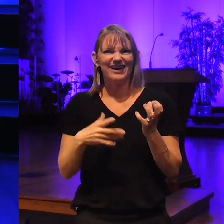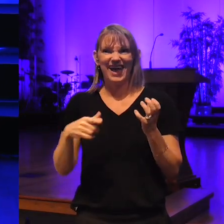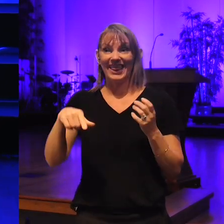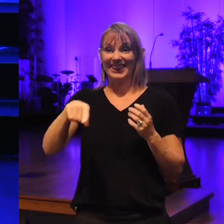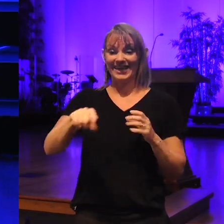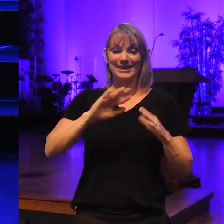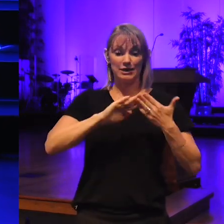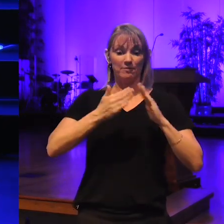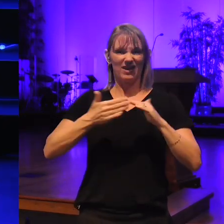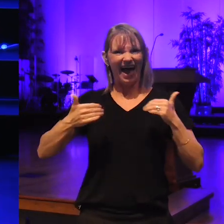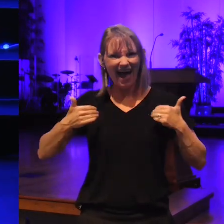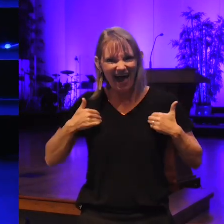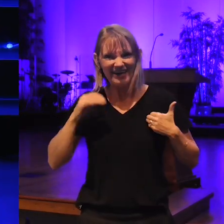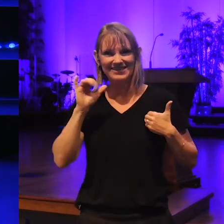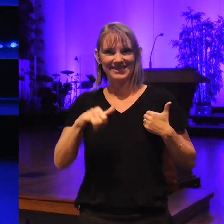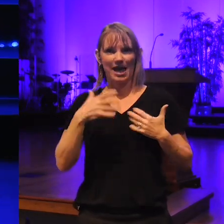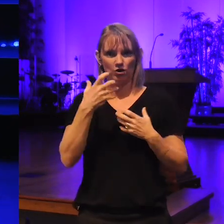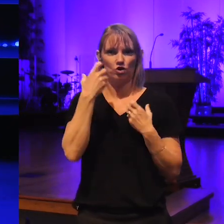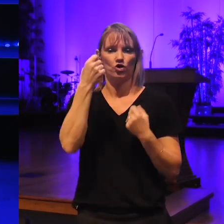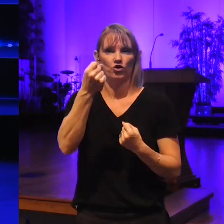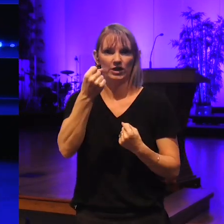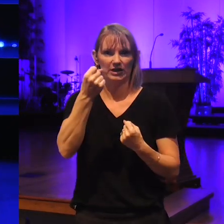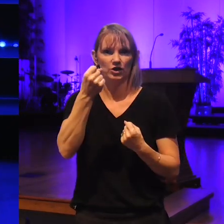has that courage,